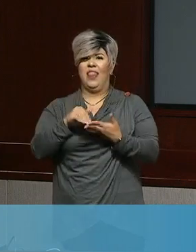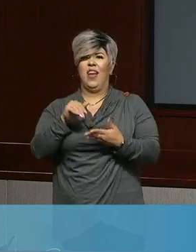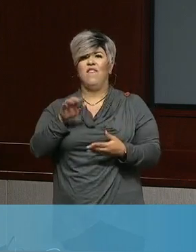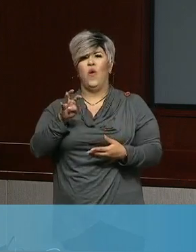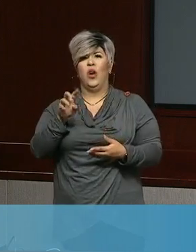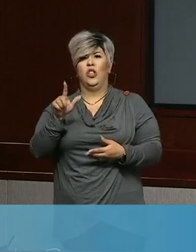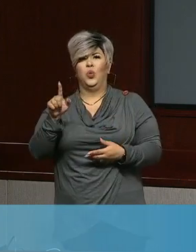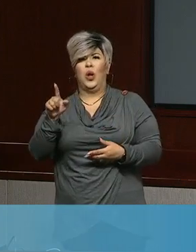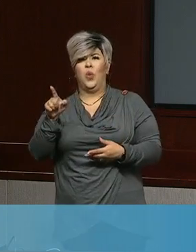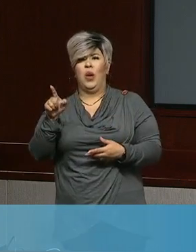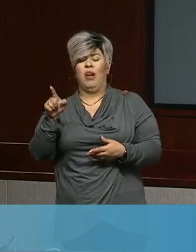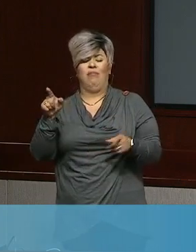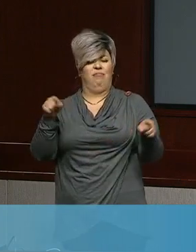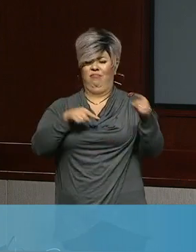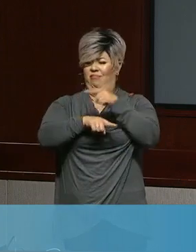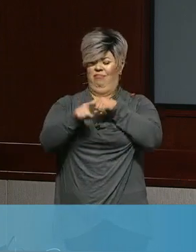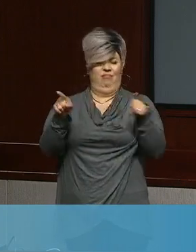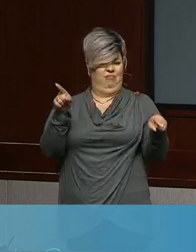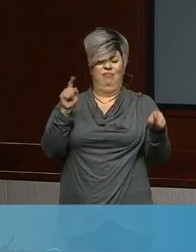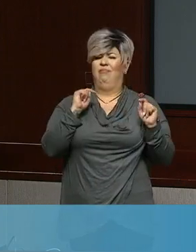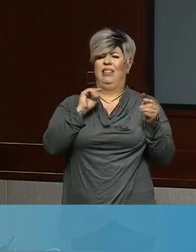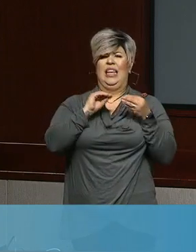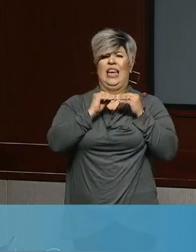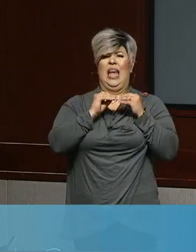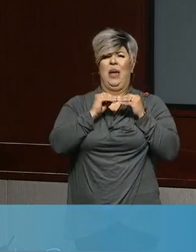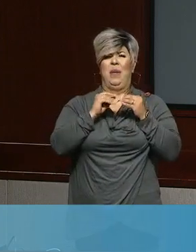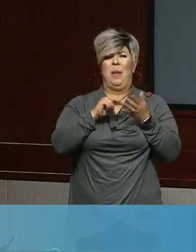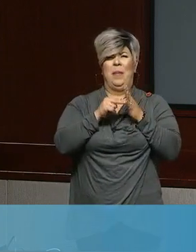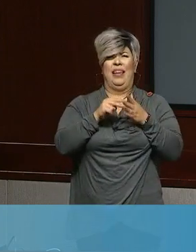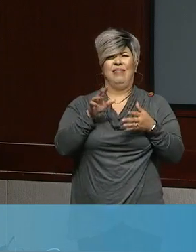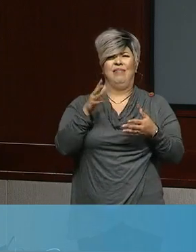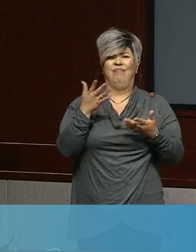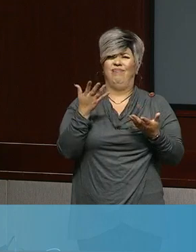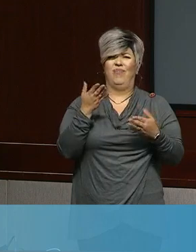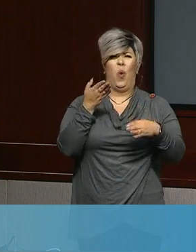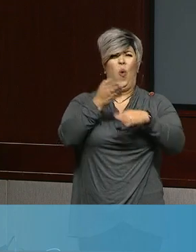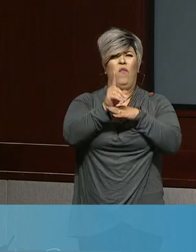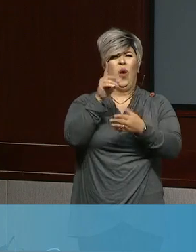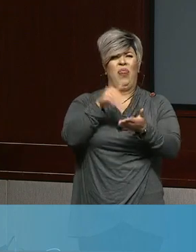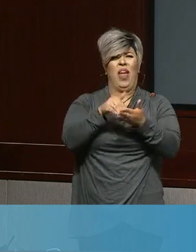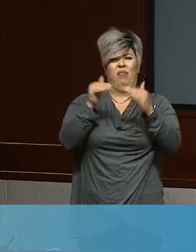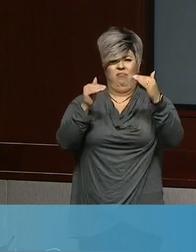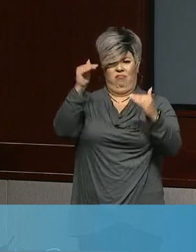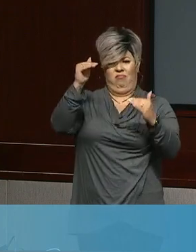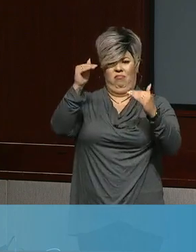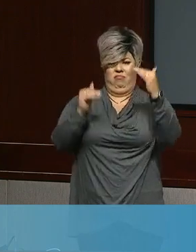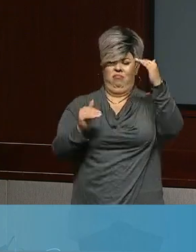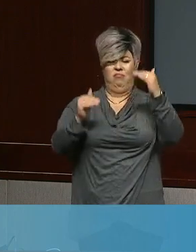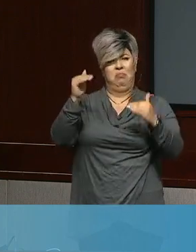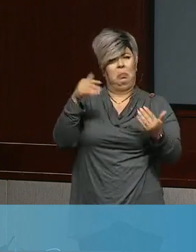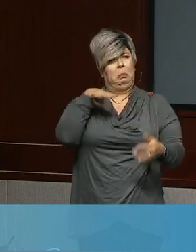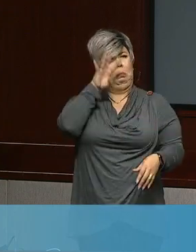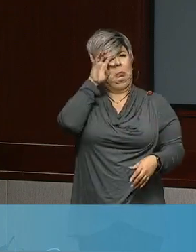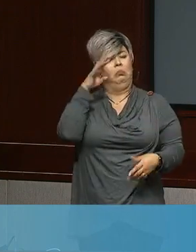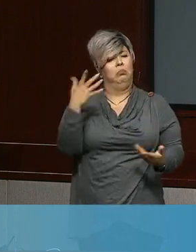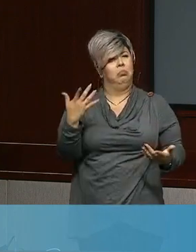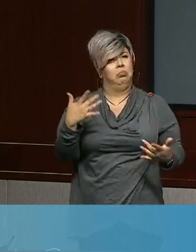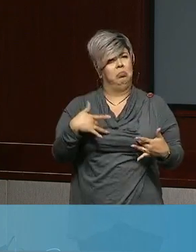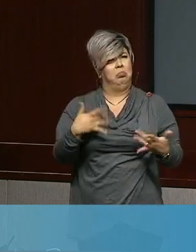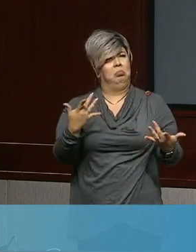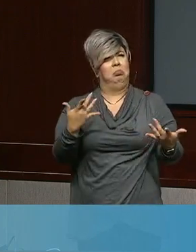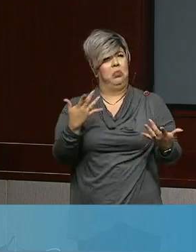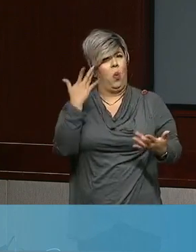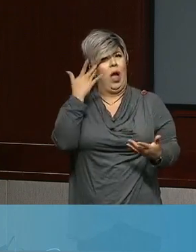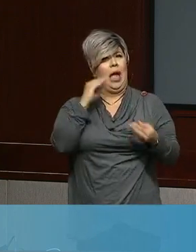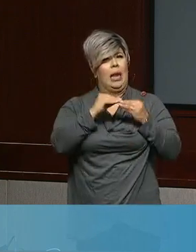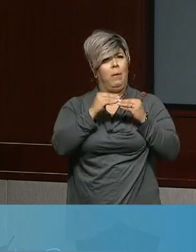18,421 on the county page. That's still a 1,500 to 400 case discrepancy. I was wondering what's causing that